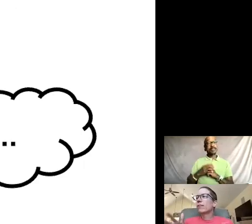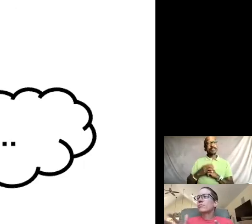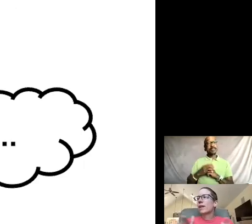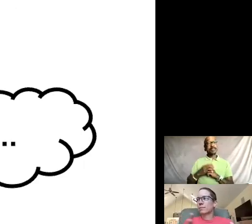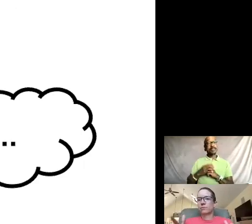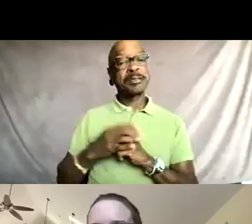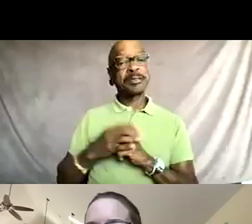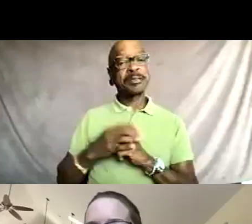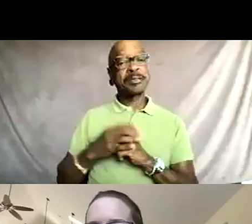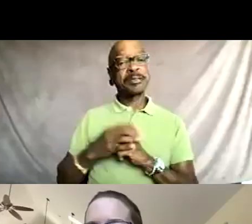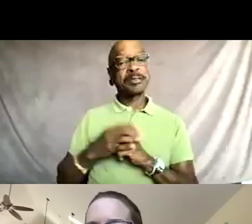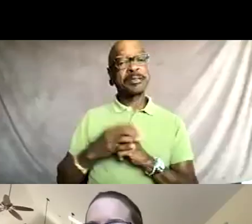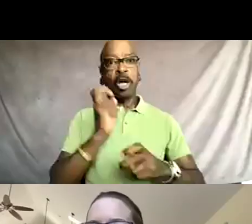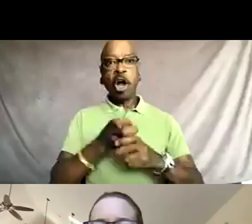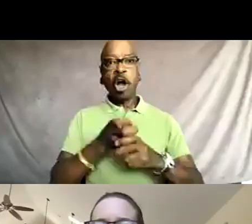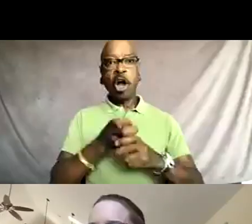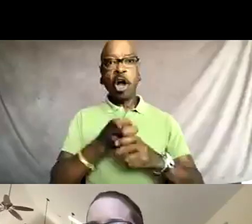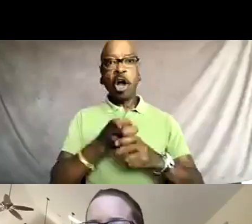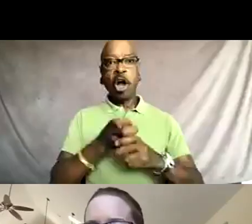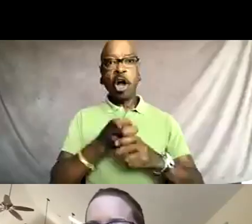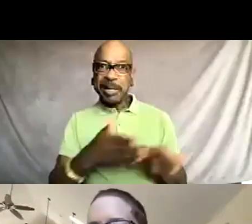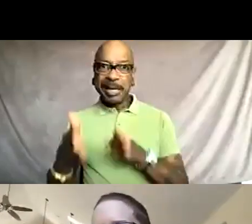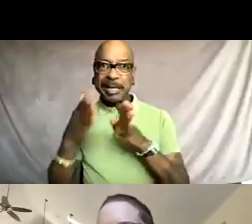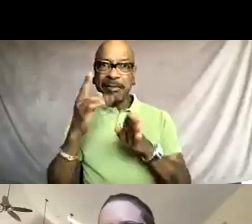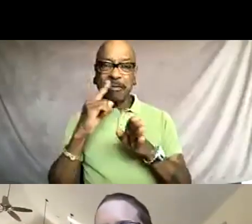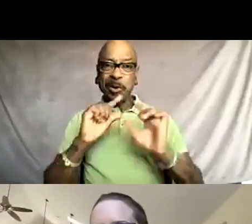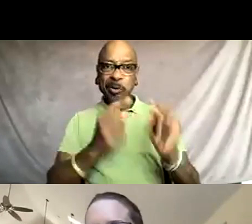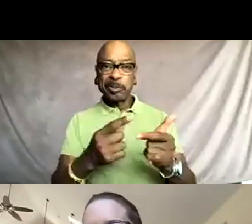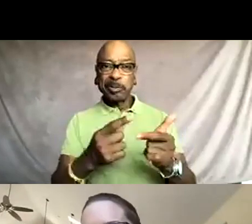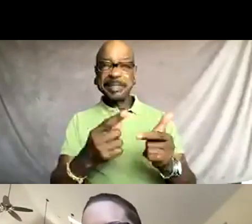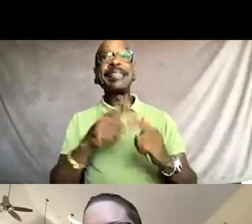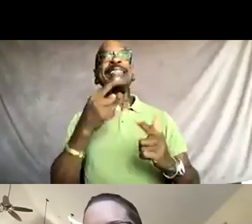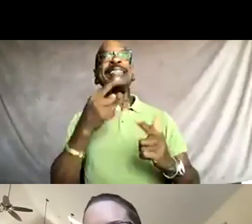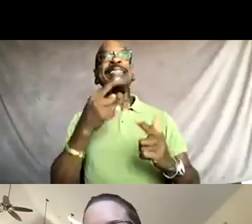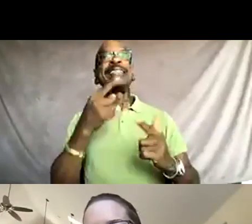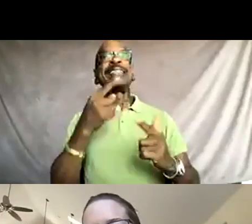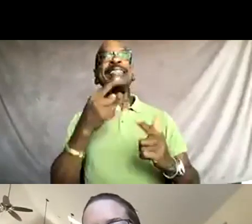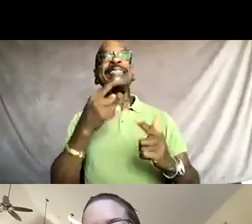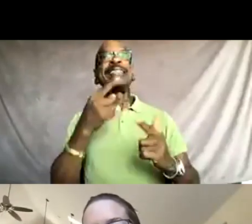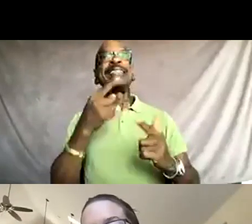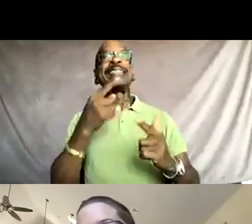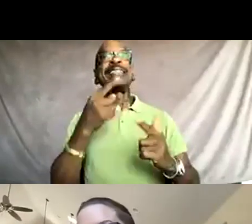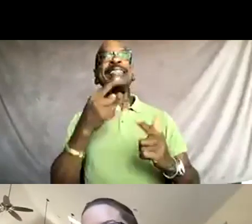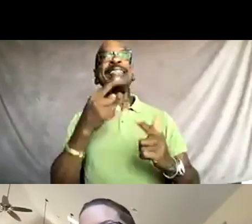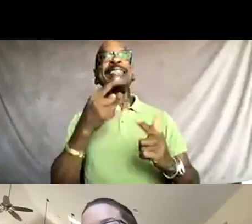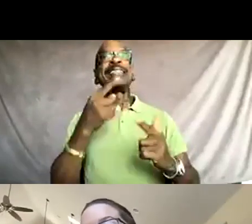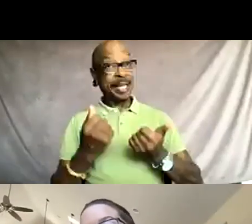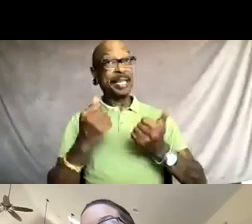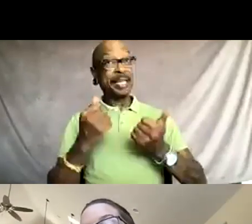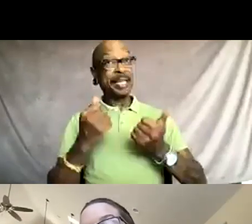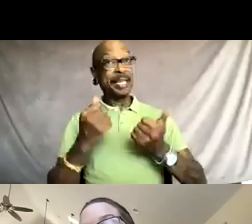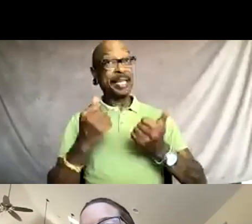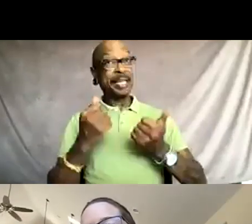to roadmap it for groups and say, okay, here's a legal structure you could form, or here's how we'd suggest going about it. And part of that's because the groups are